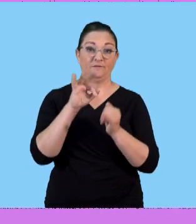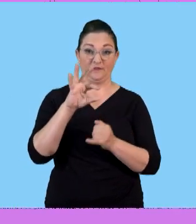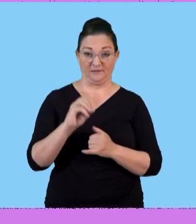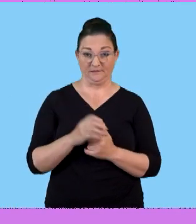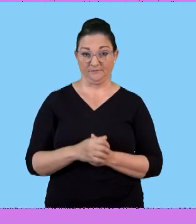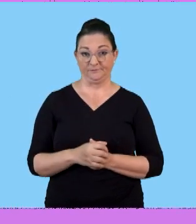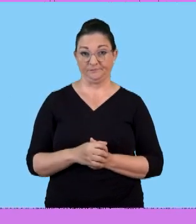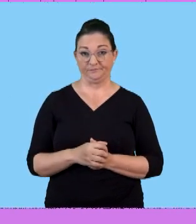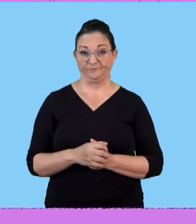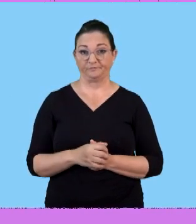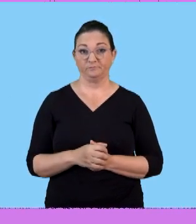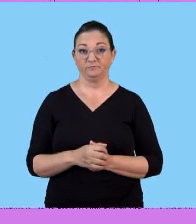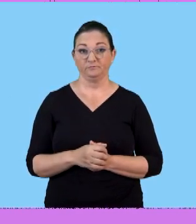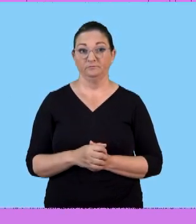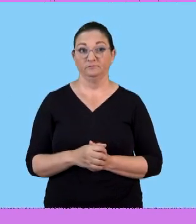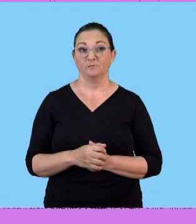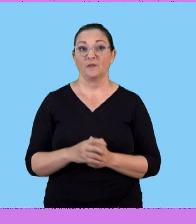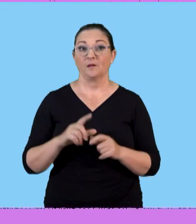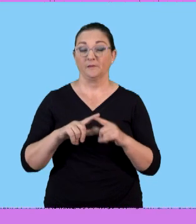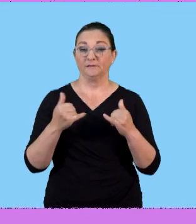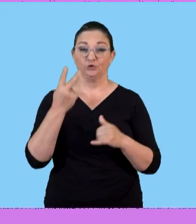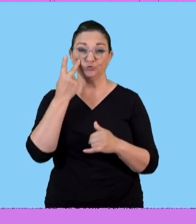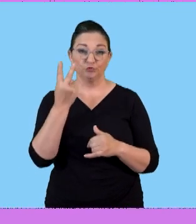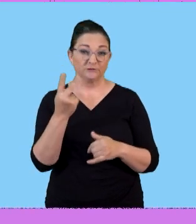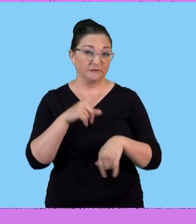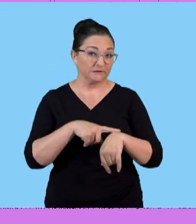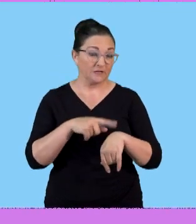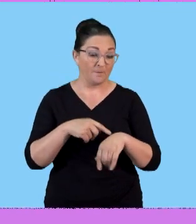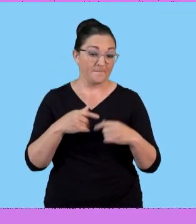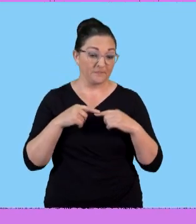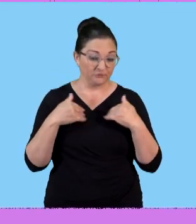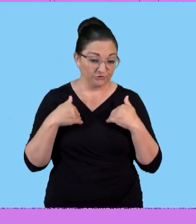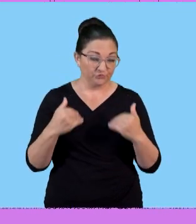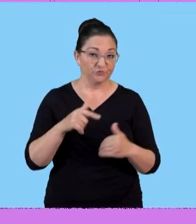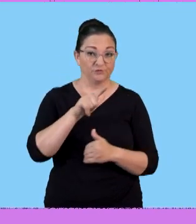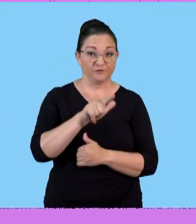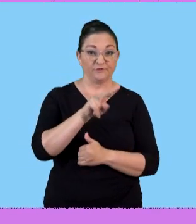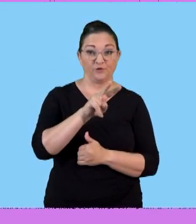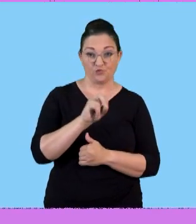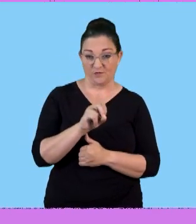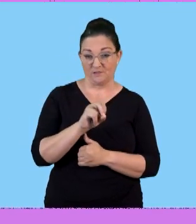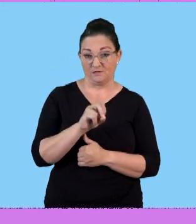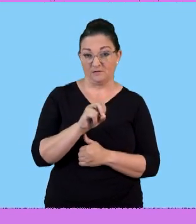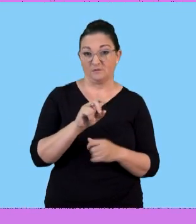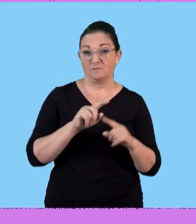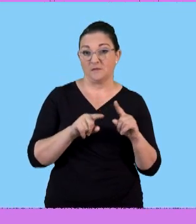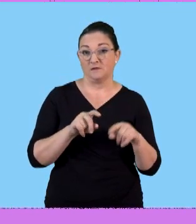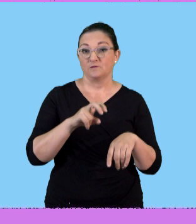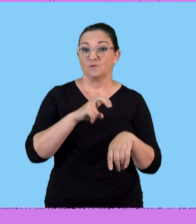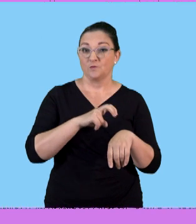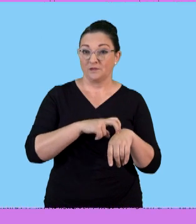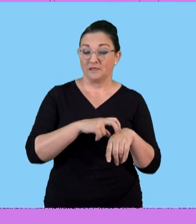11:30. So I will look at the traveling time, left at 7:20, right? And I should